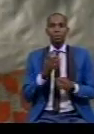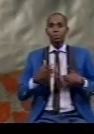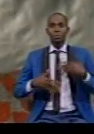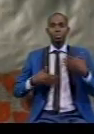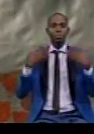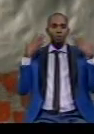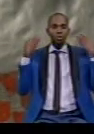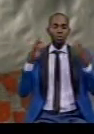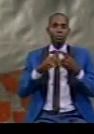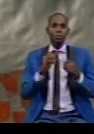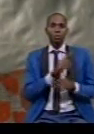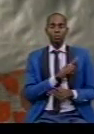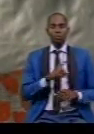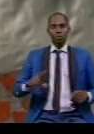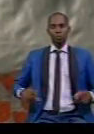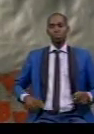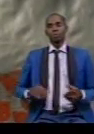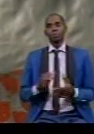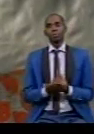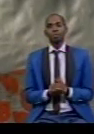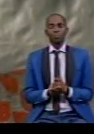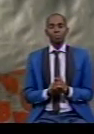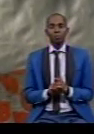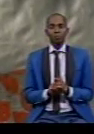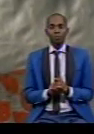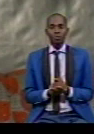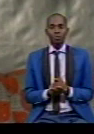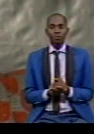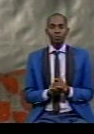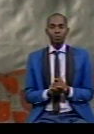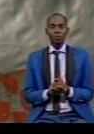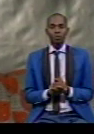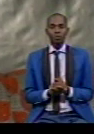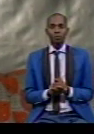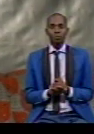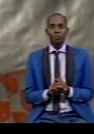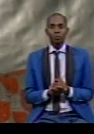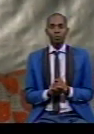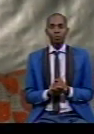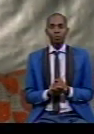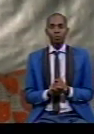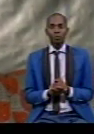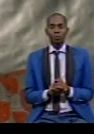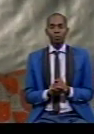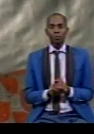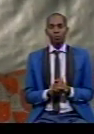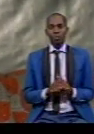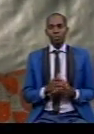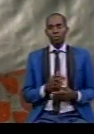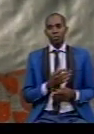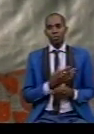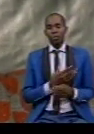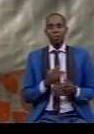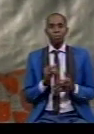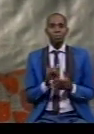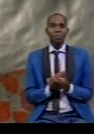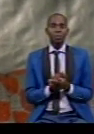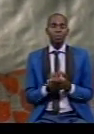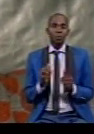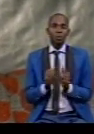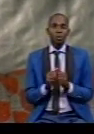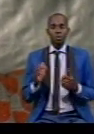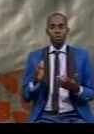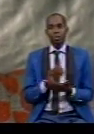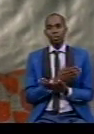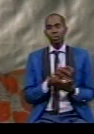That the Lord had given unto you in Jesus' name. Look at Luke chapter 10. Luke